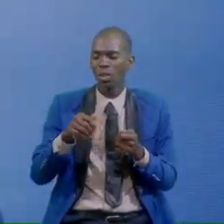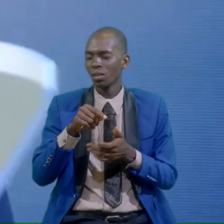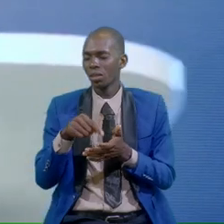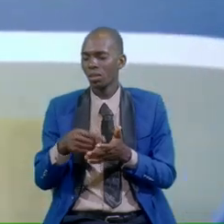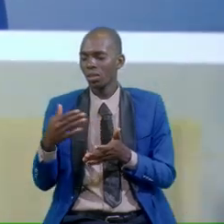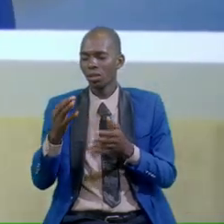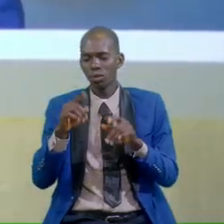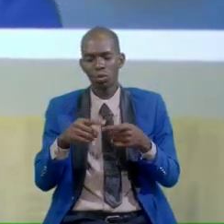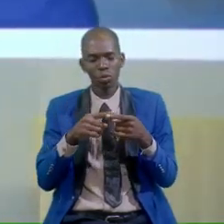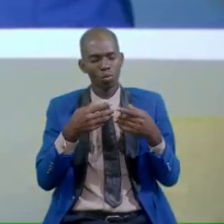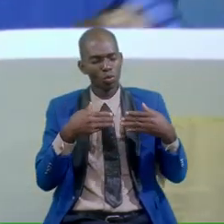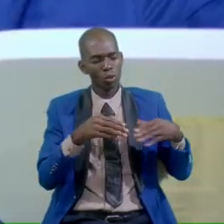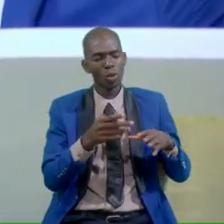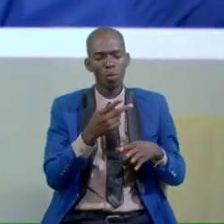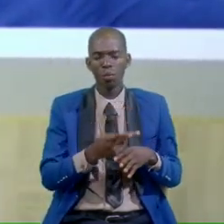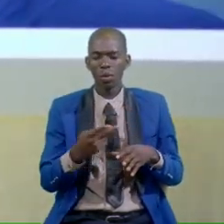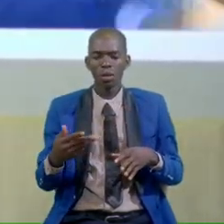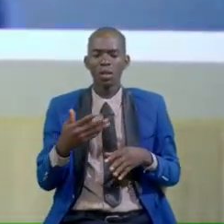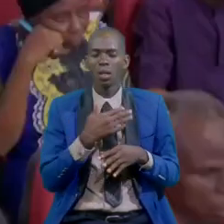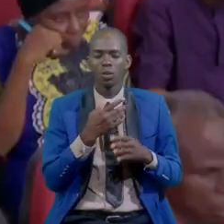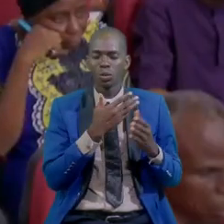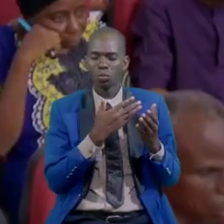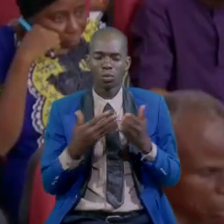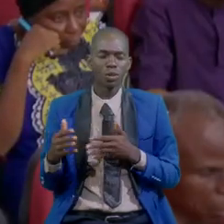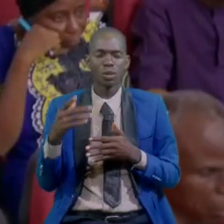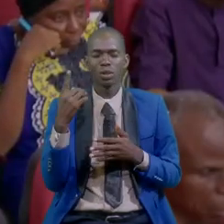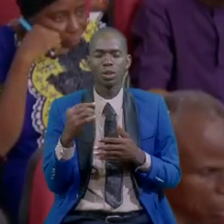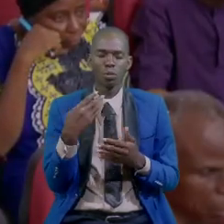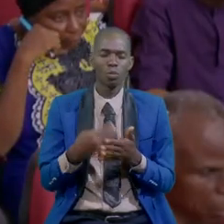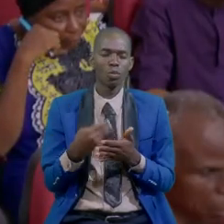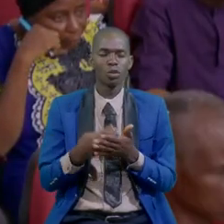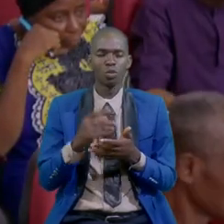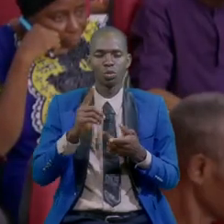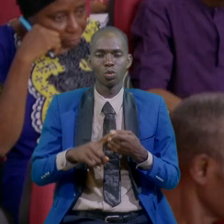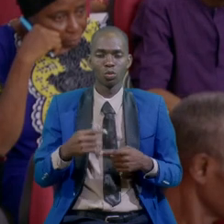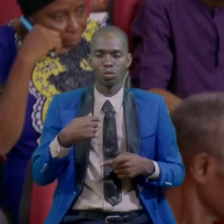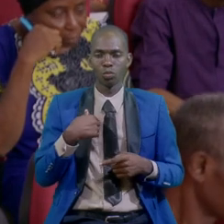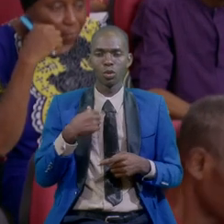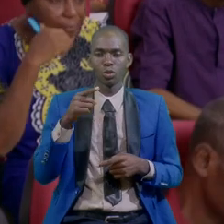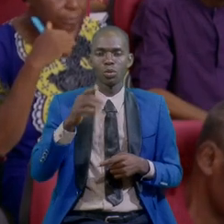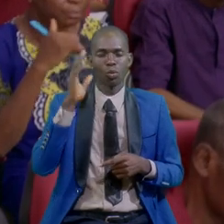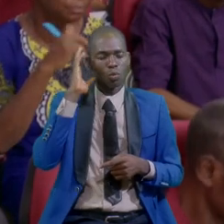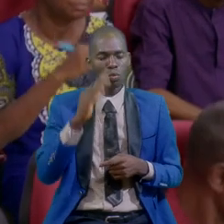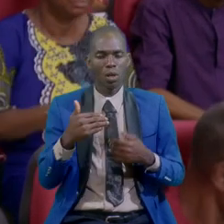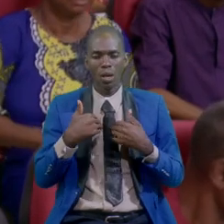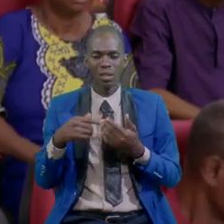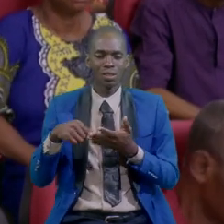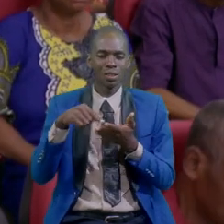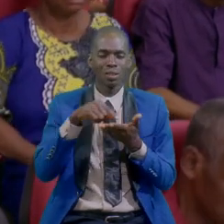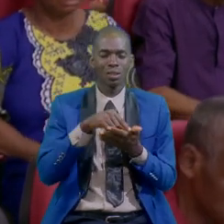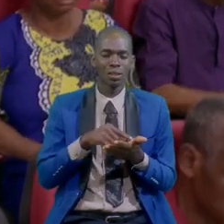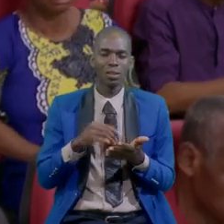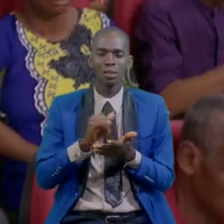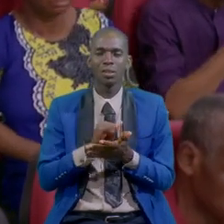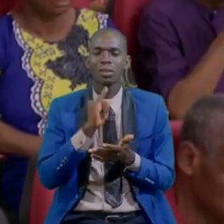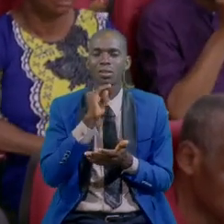your property and you bring the money to me, then they tell them a lie, you will have this. And how many people have